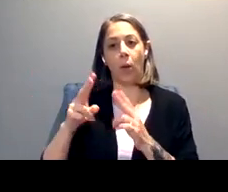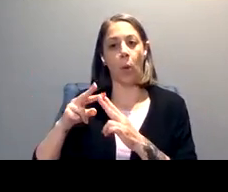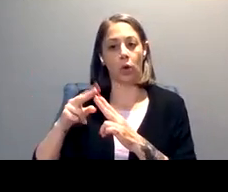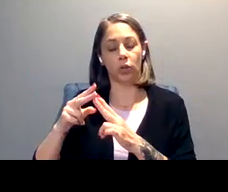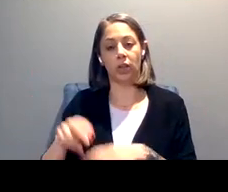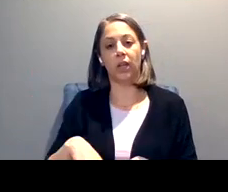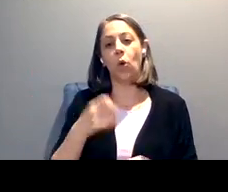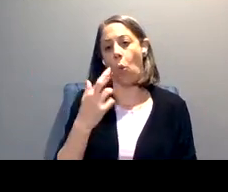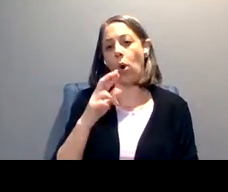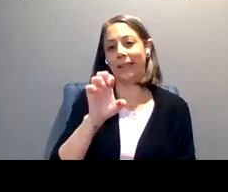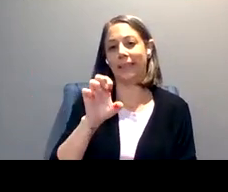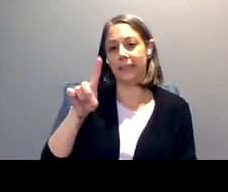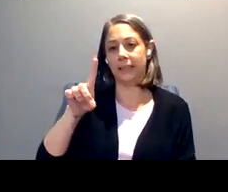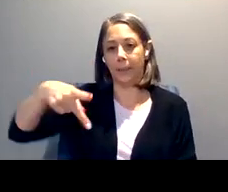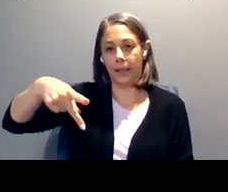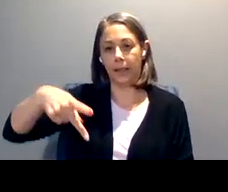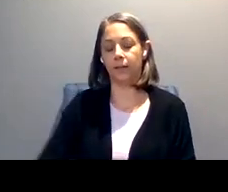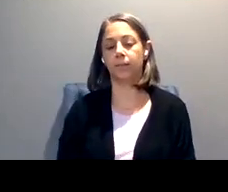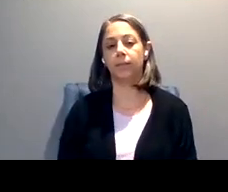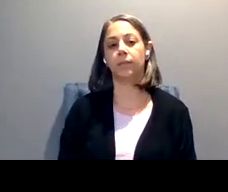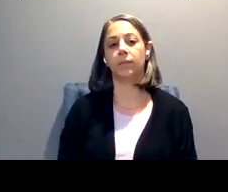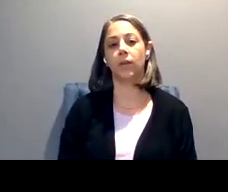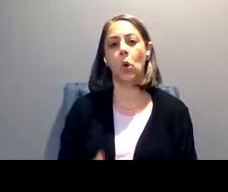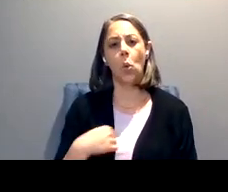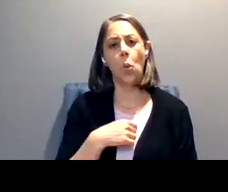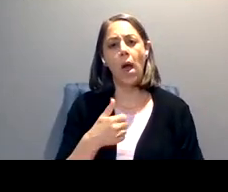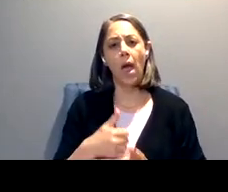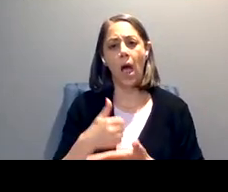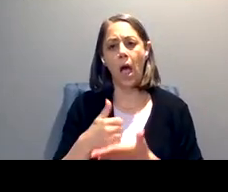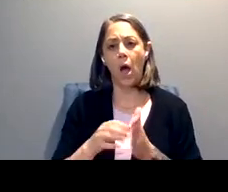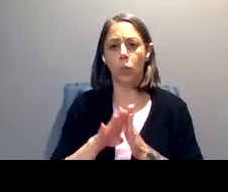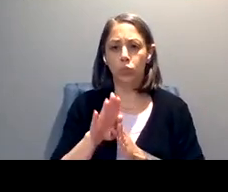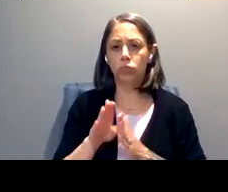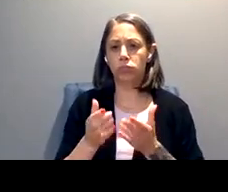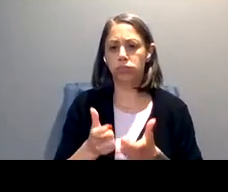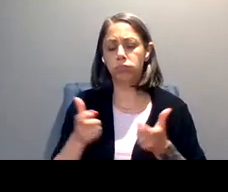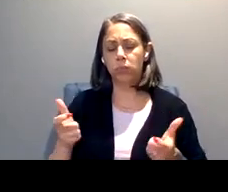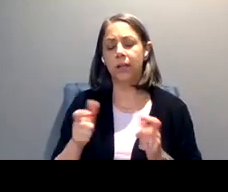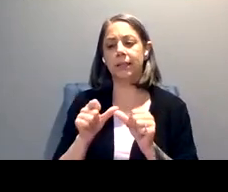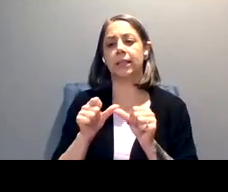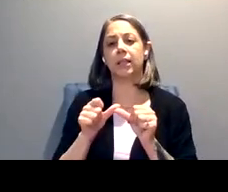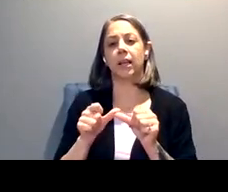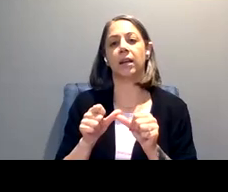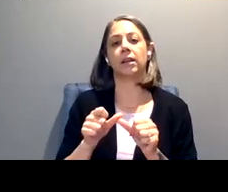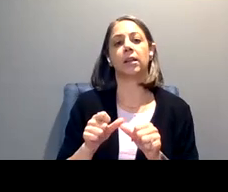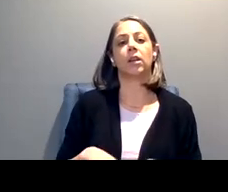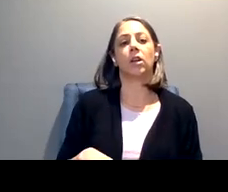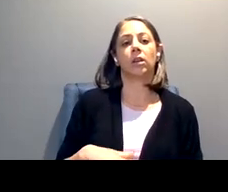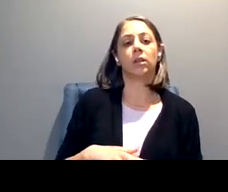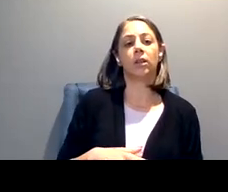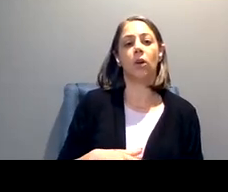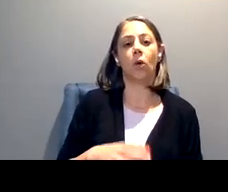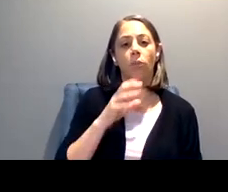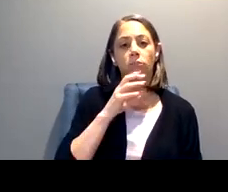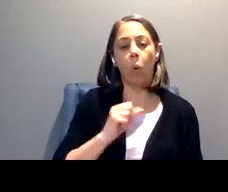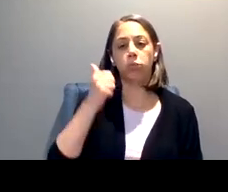or EDP. And we help grow and sustain aging services through a number of ways. One